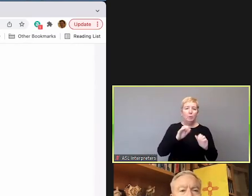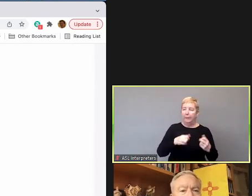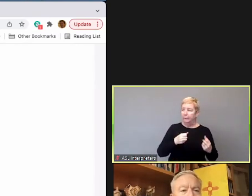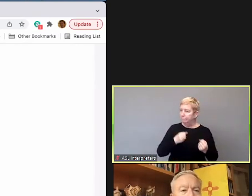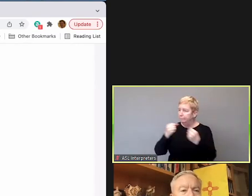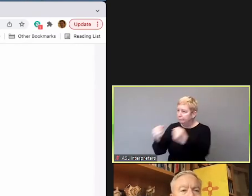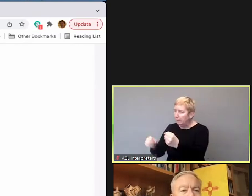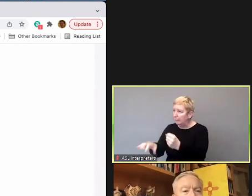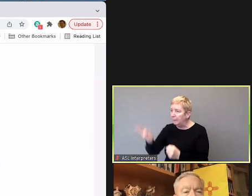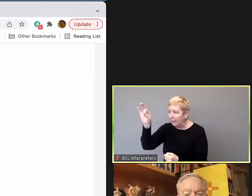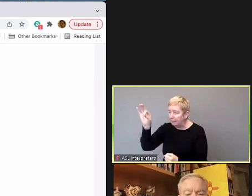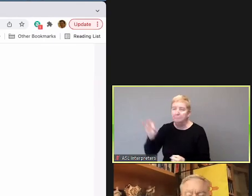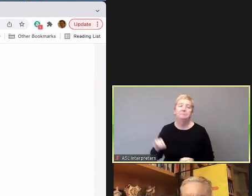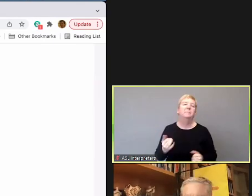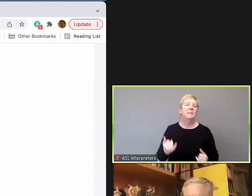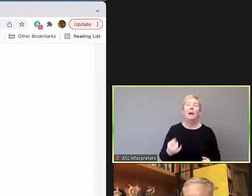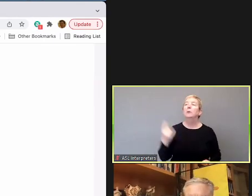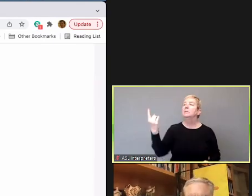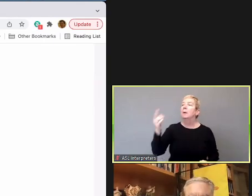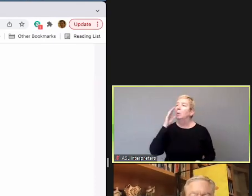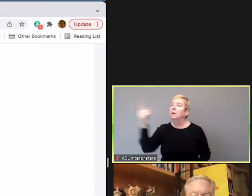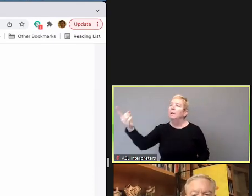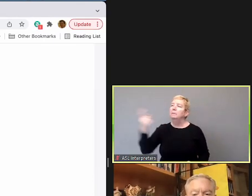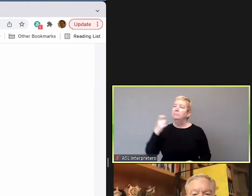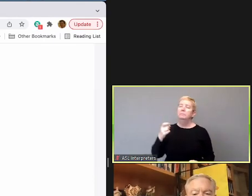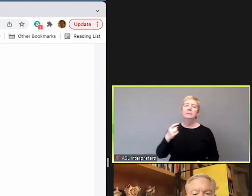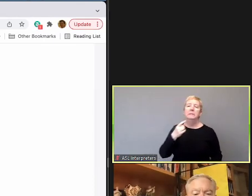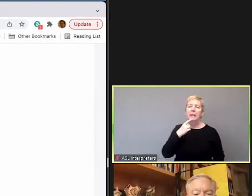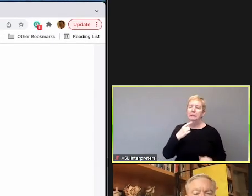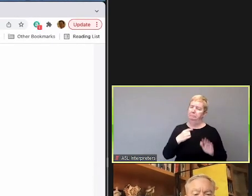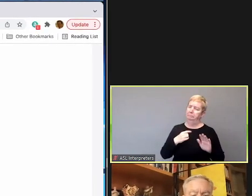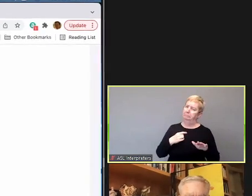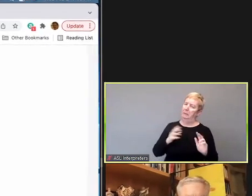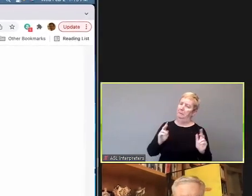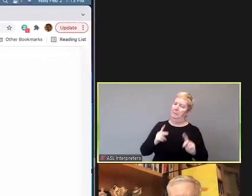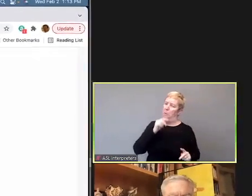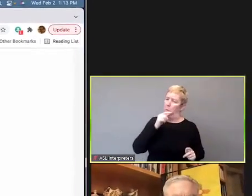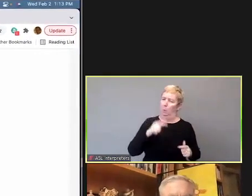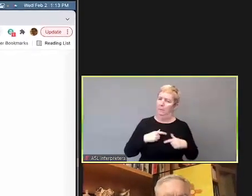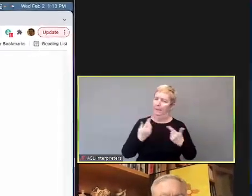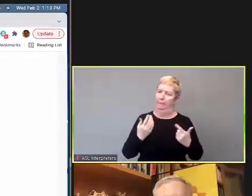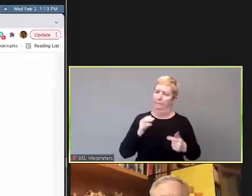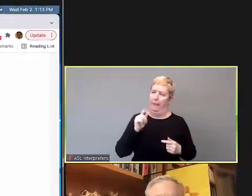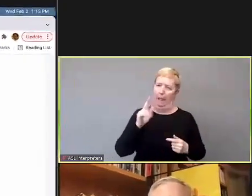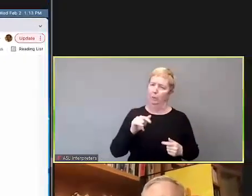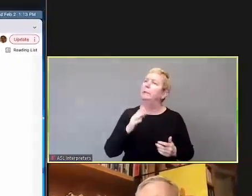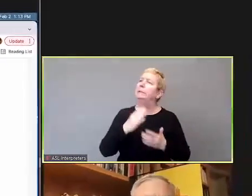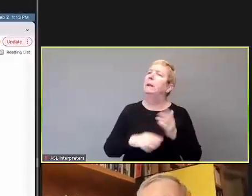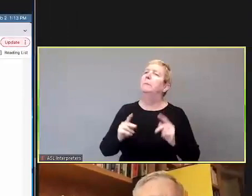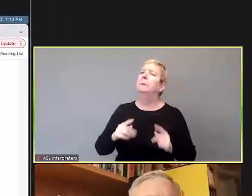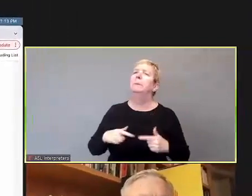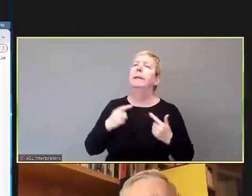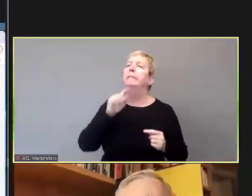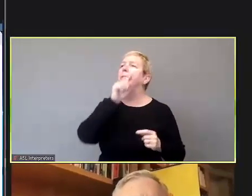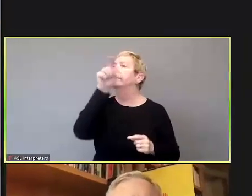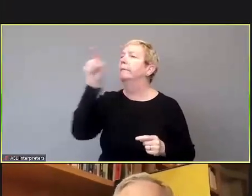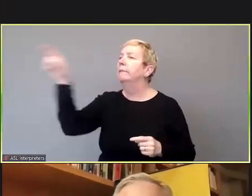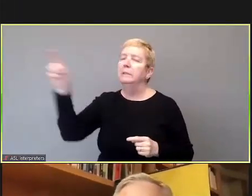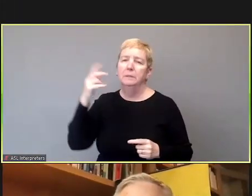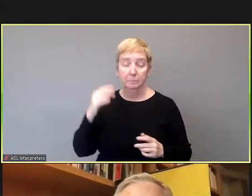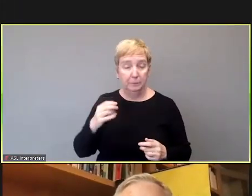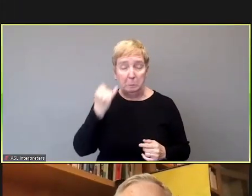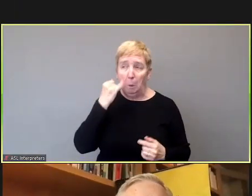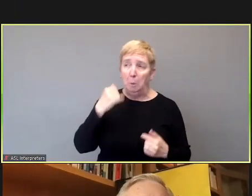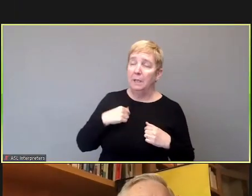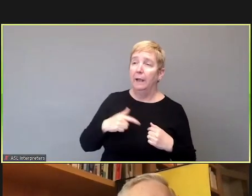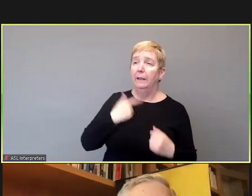will say, well, wait a minute, not everybody lives in Albuquerque. What if I live in Hobbs? Now what